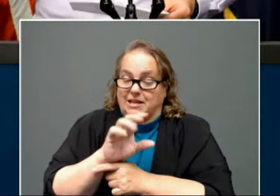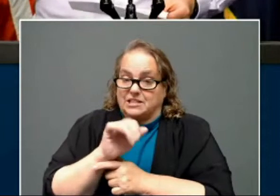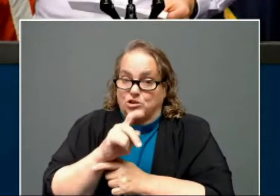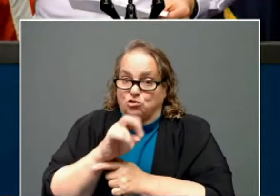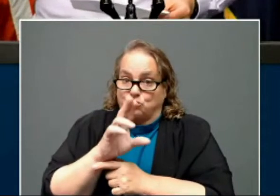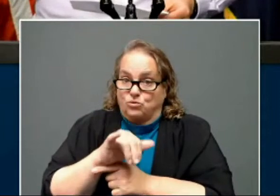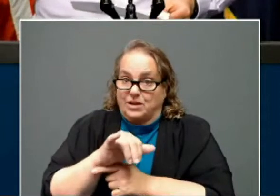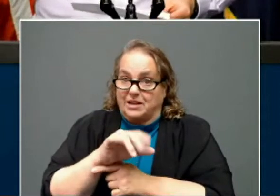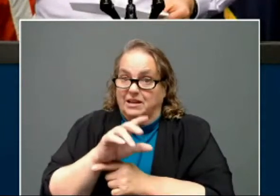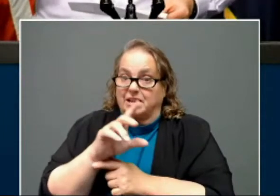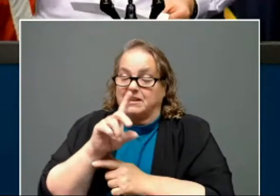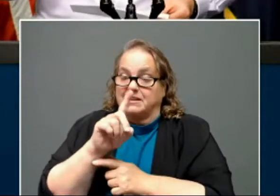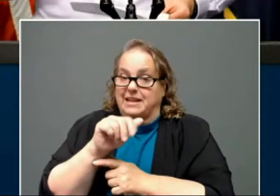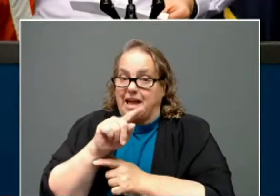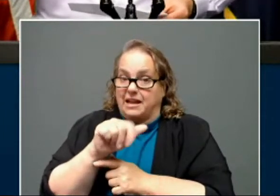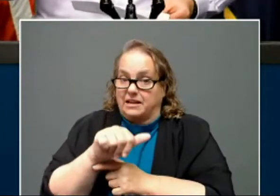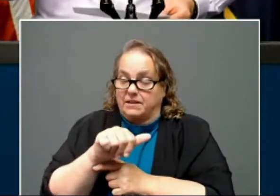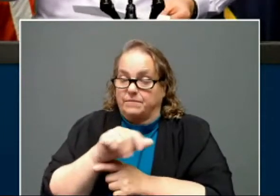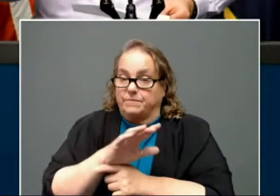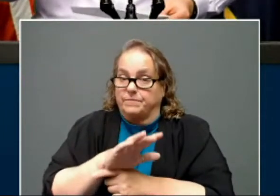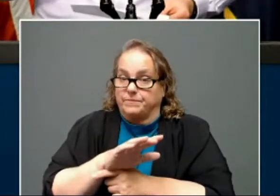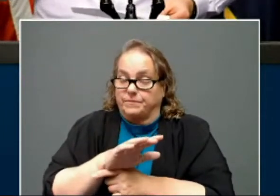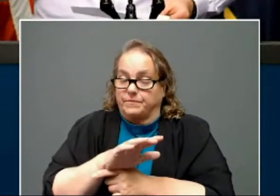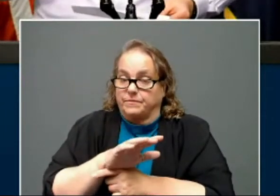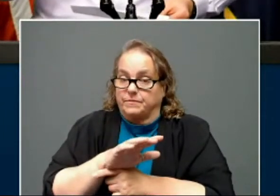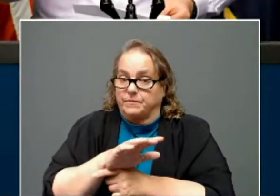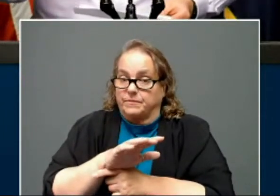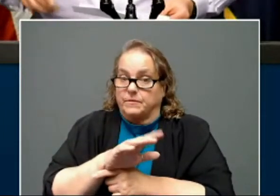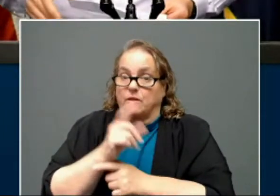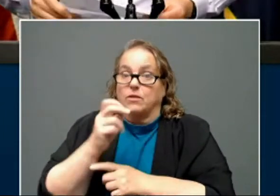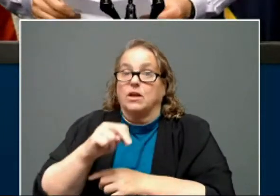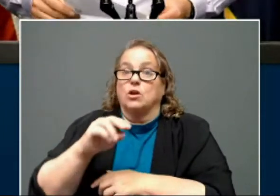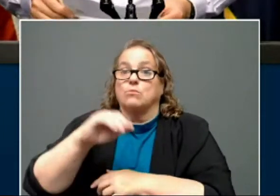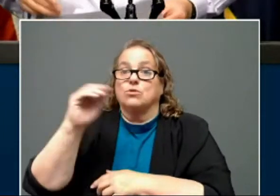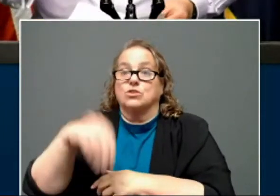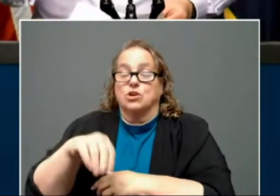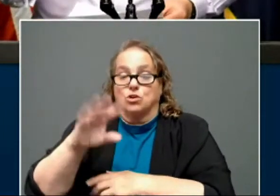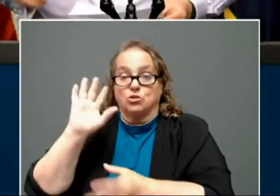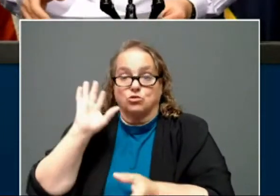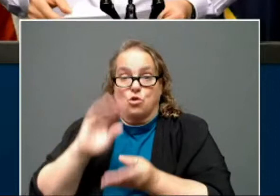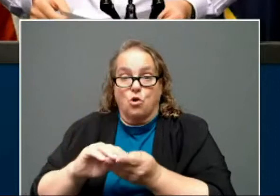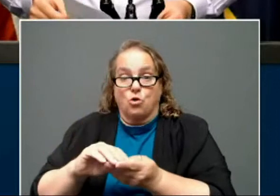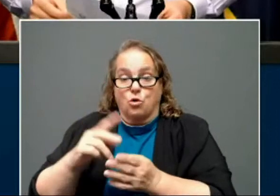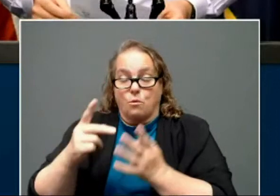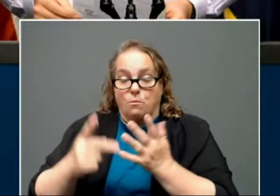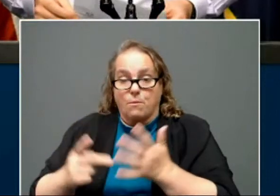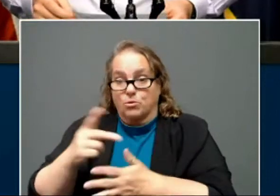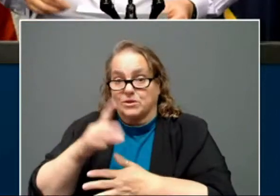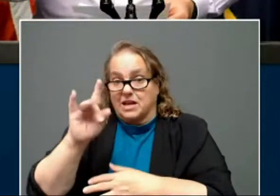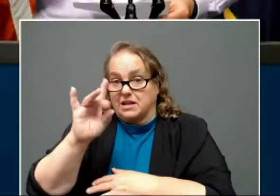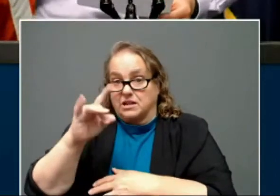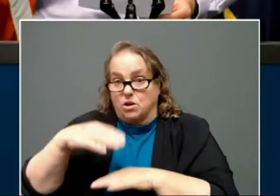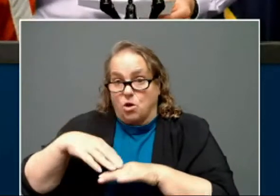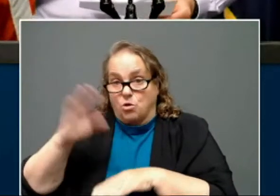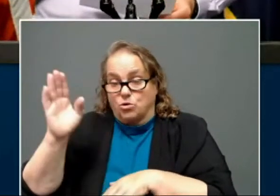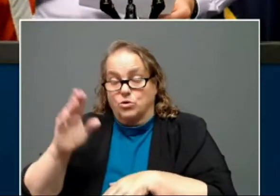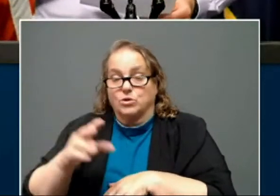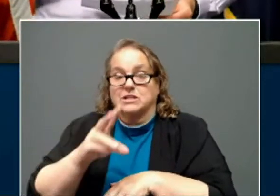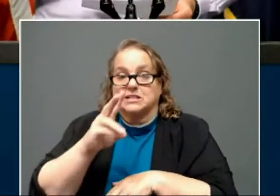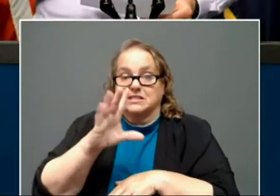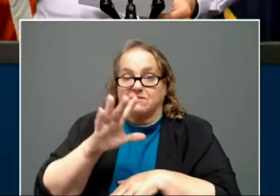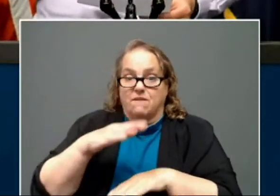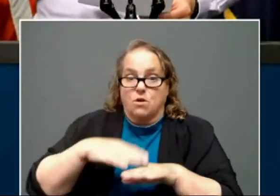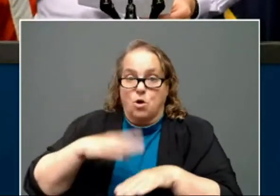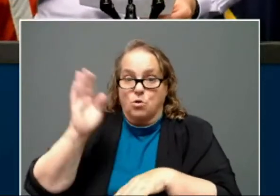we will show you then the percent of their total population, population 18 or older, and population 65 and older vaccinated.